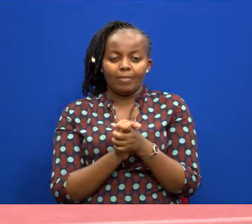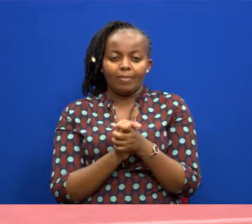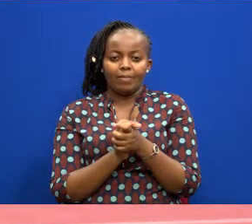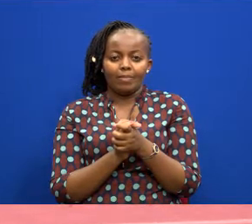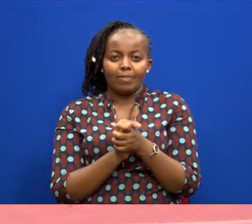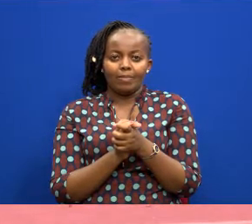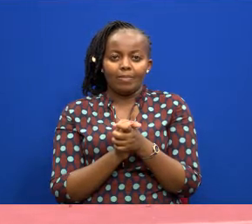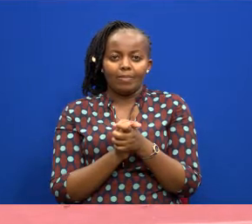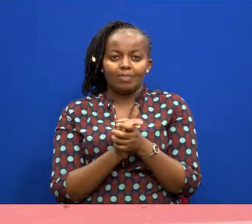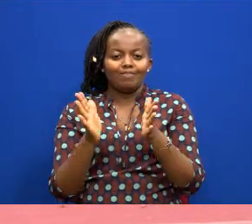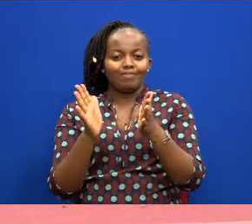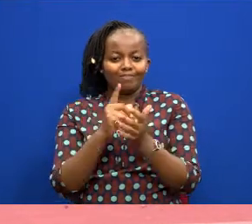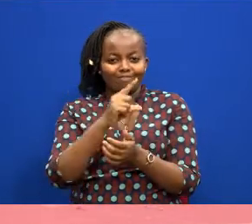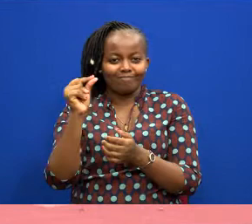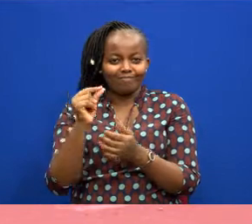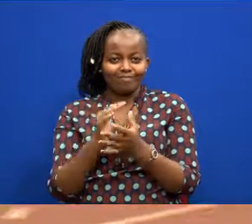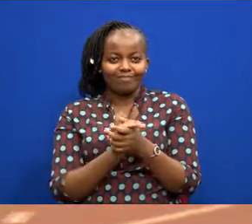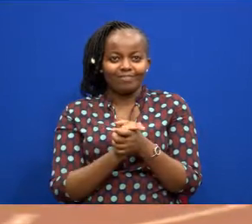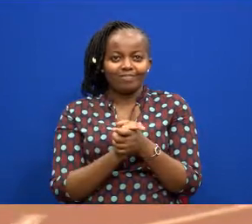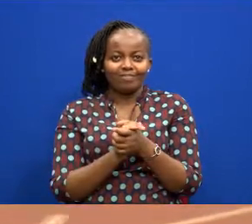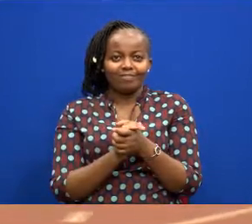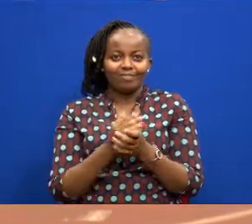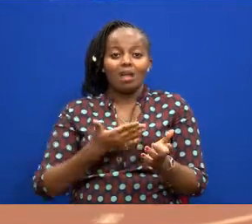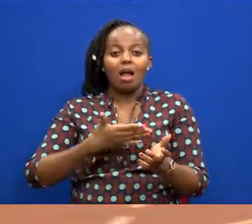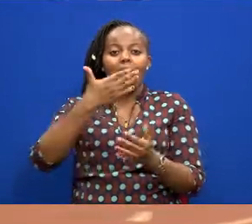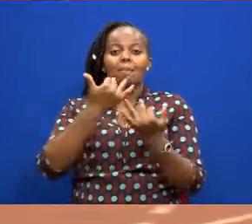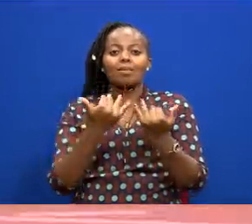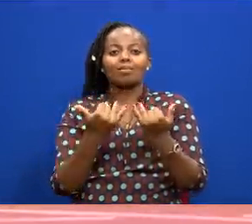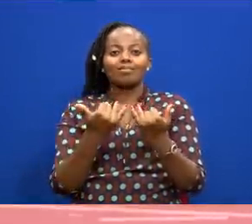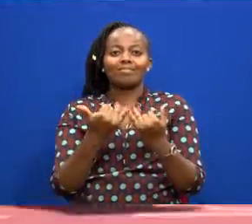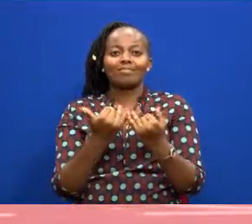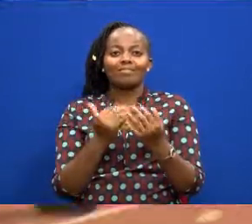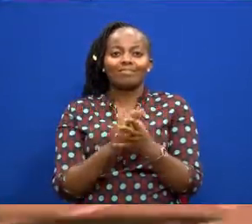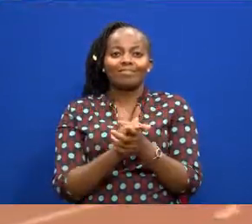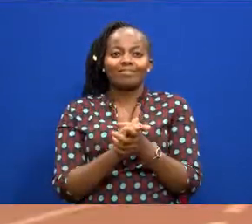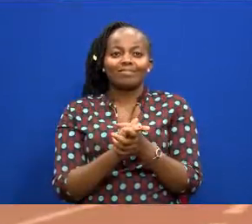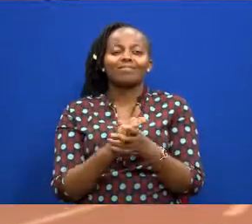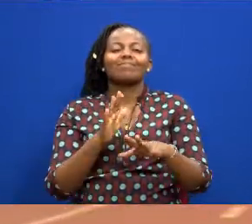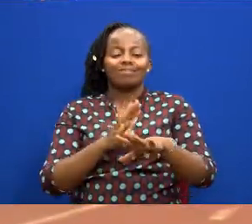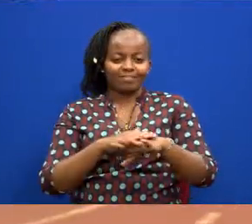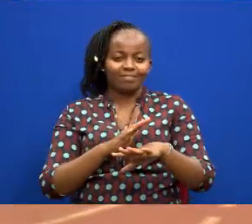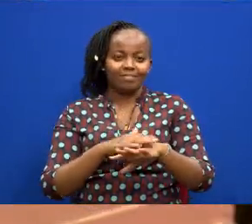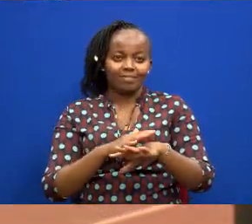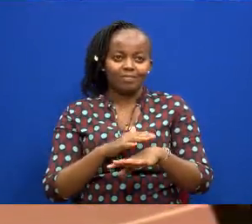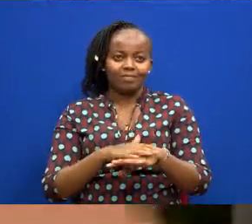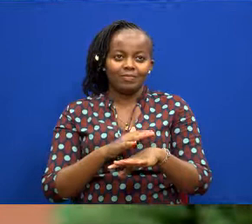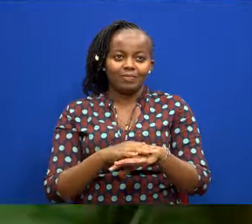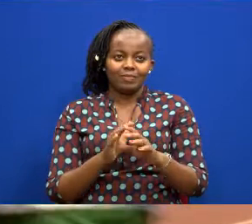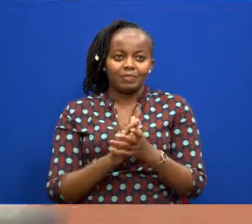Set. Go. Look, look, look. Up, up, up, up, up. Brilliant.